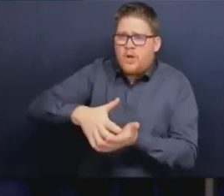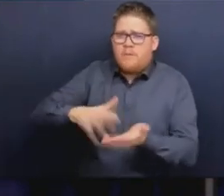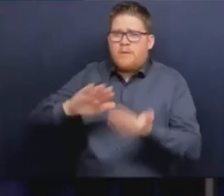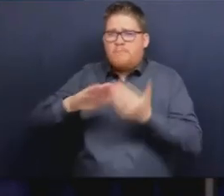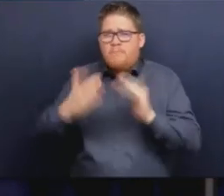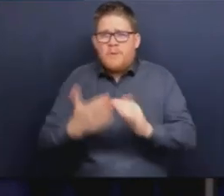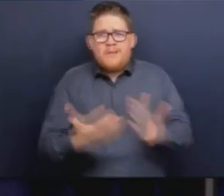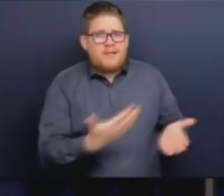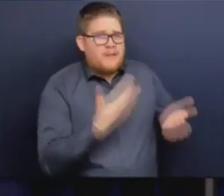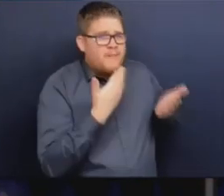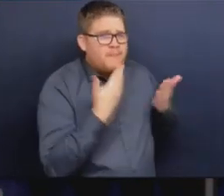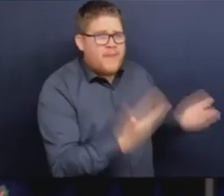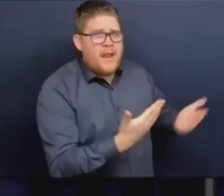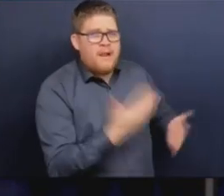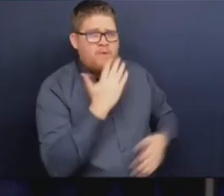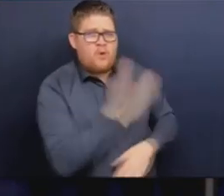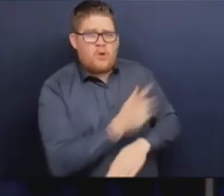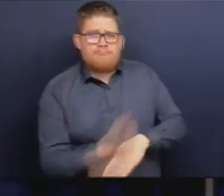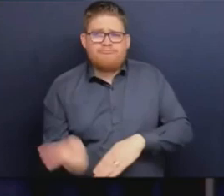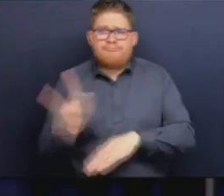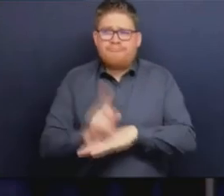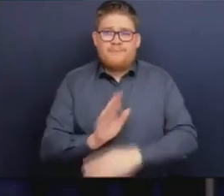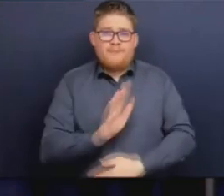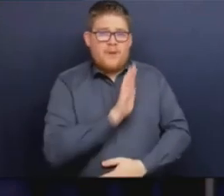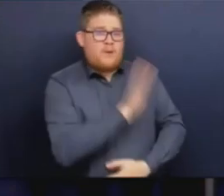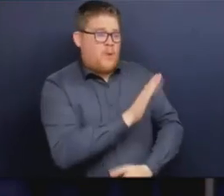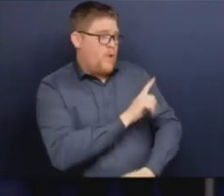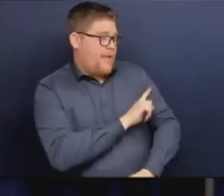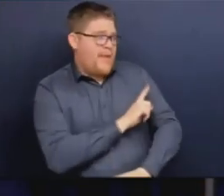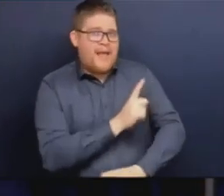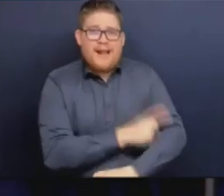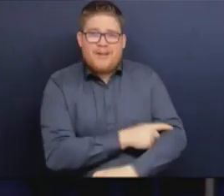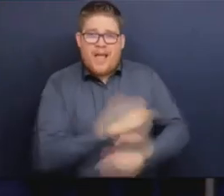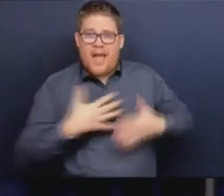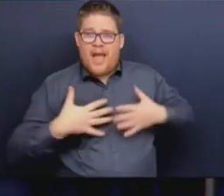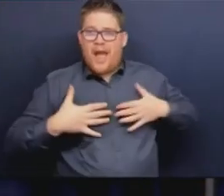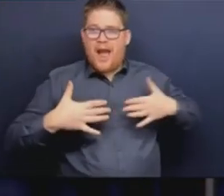by your energy. So thank you for that. Thank you. Thank you.